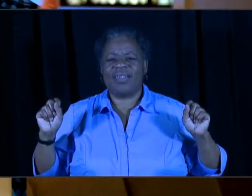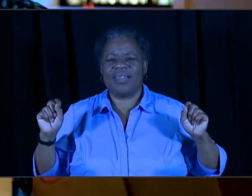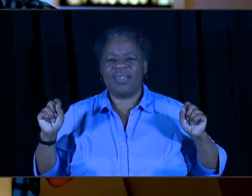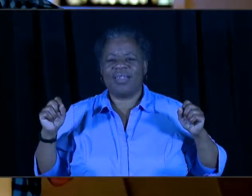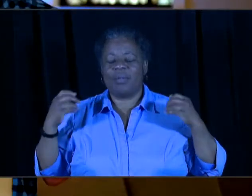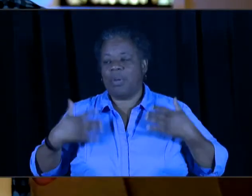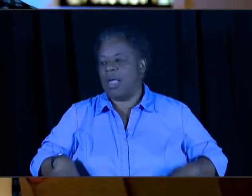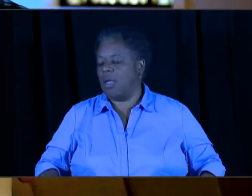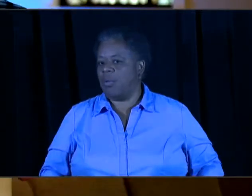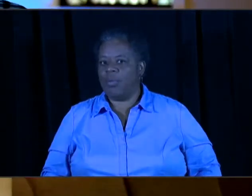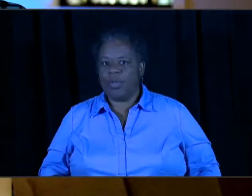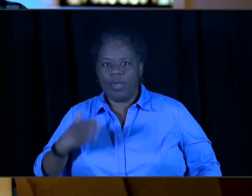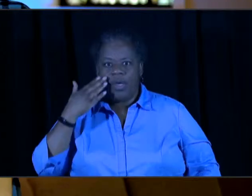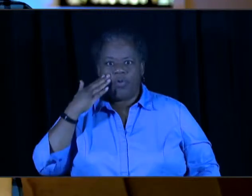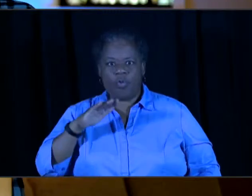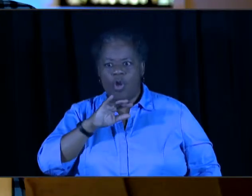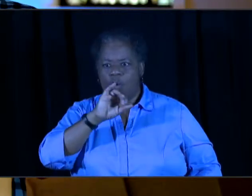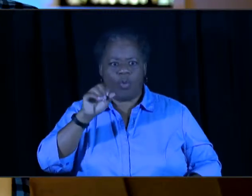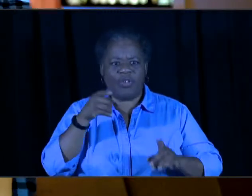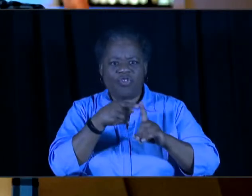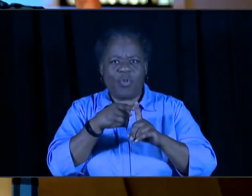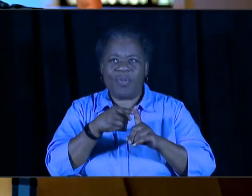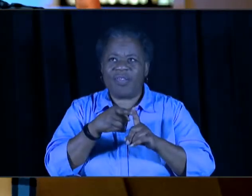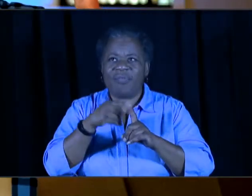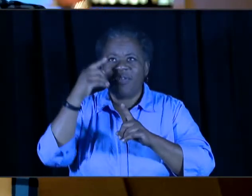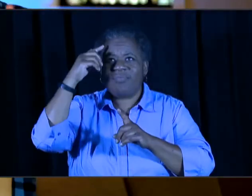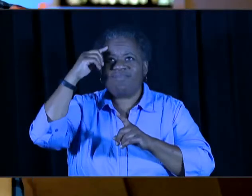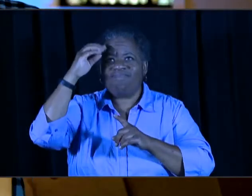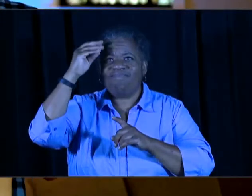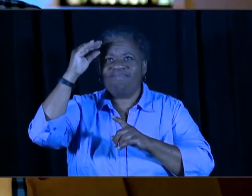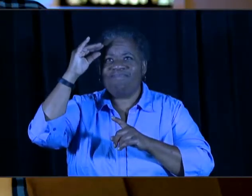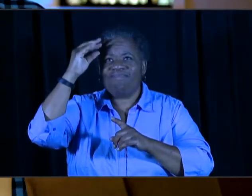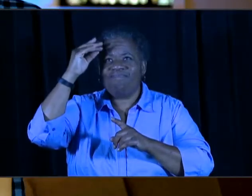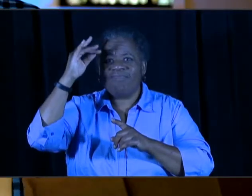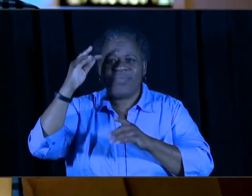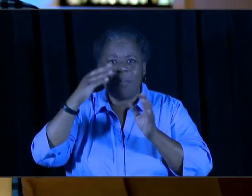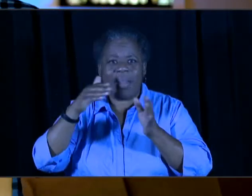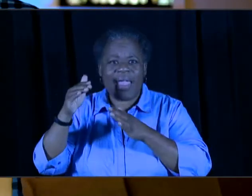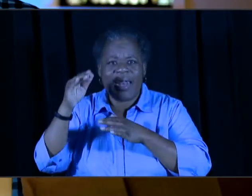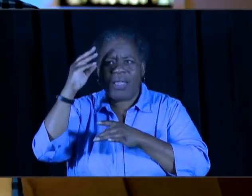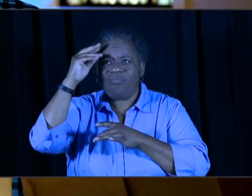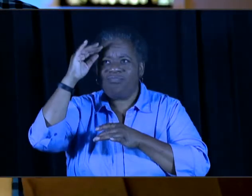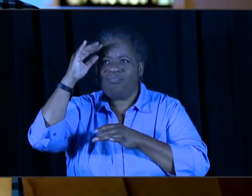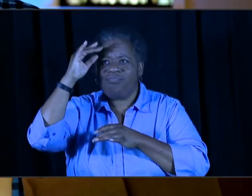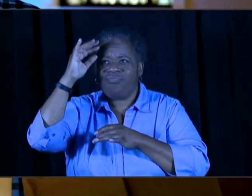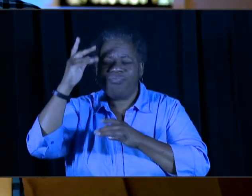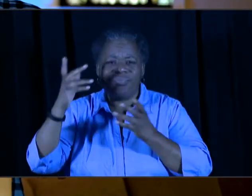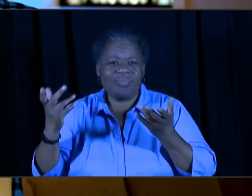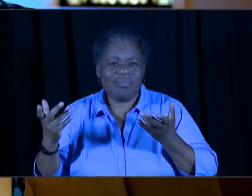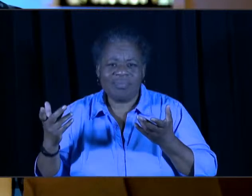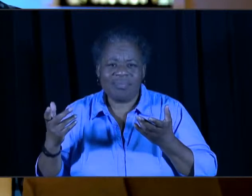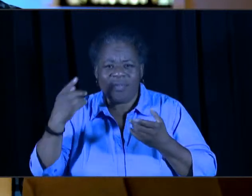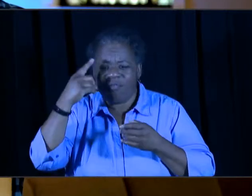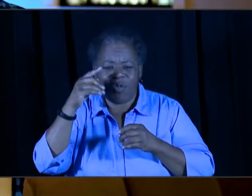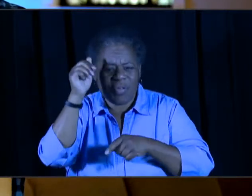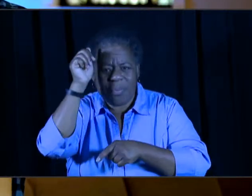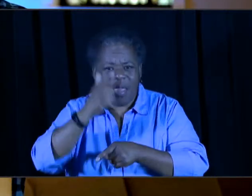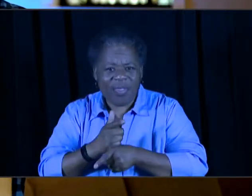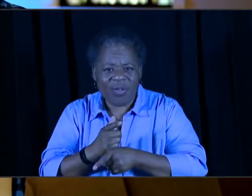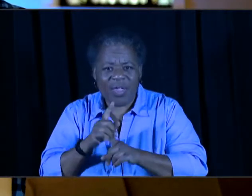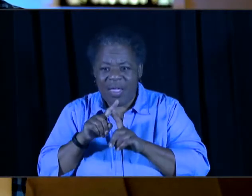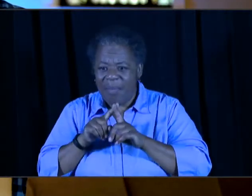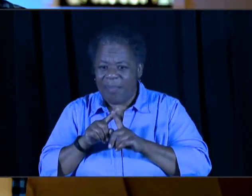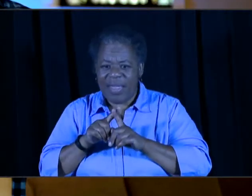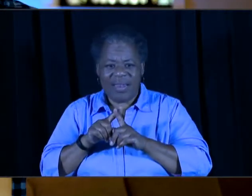Now, we don't know what Joseph had been planning in his head, if he had some dramatic reveal moment for his brothers. But at a certain point,